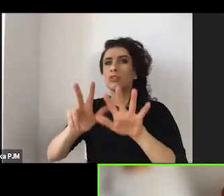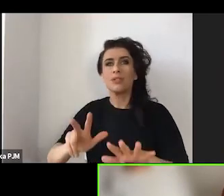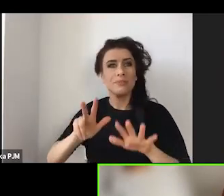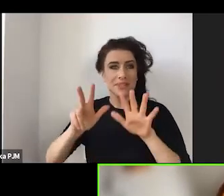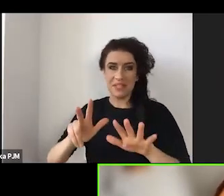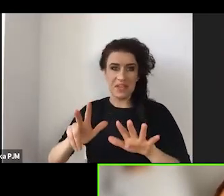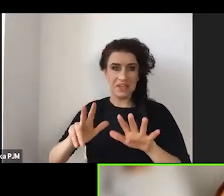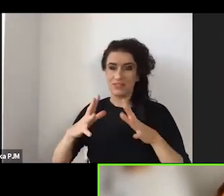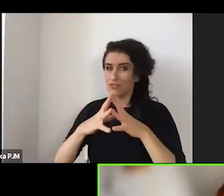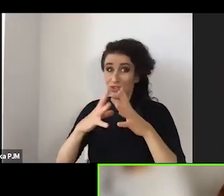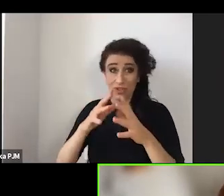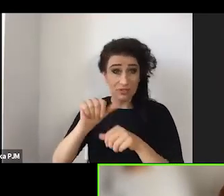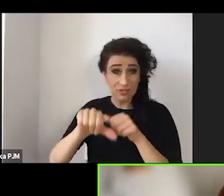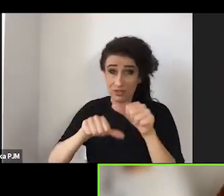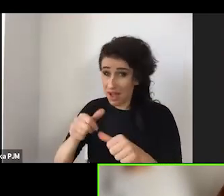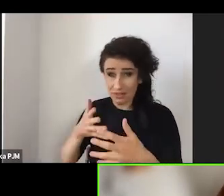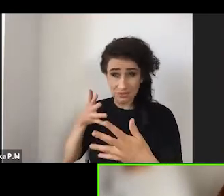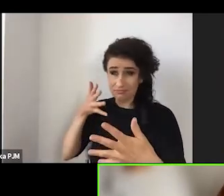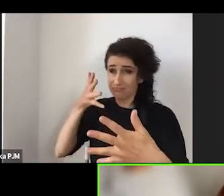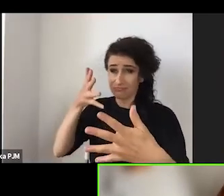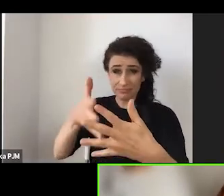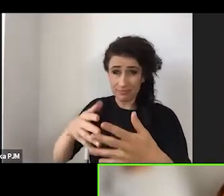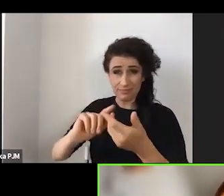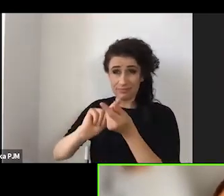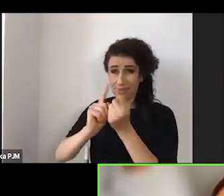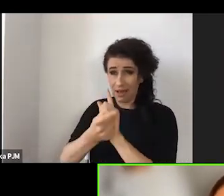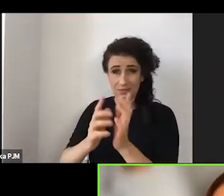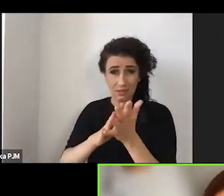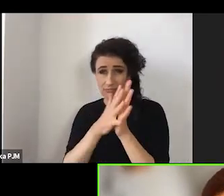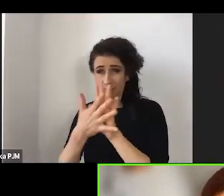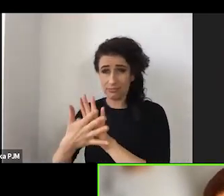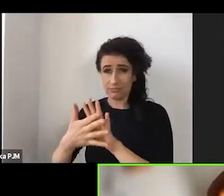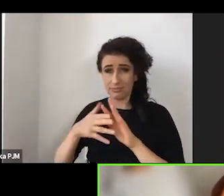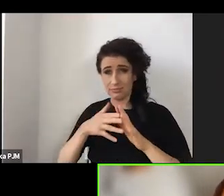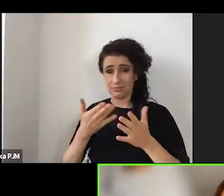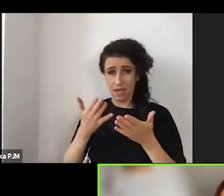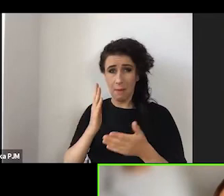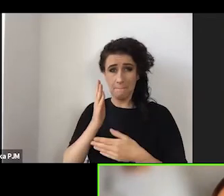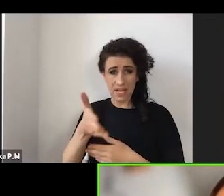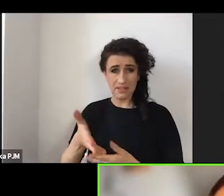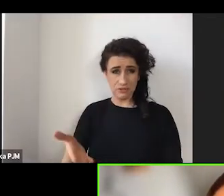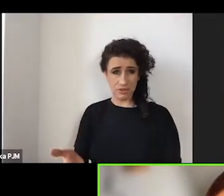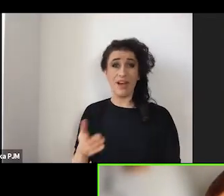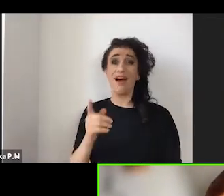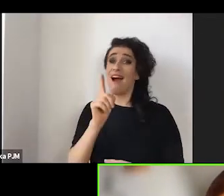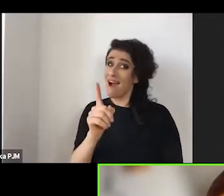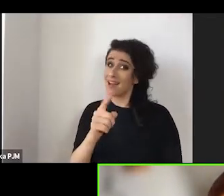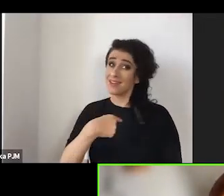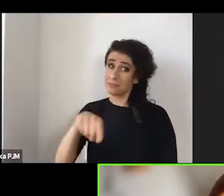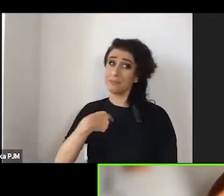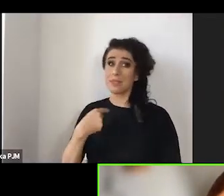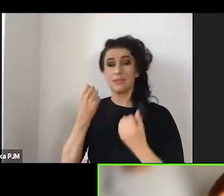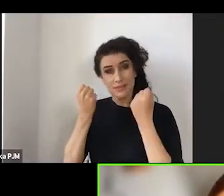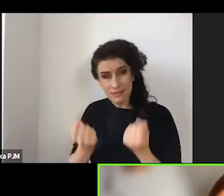indicators. Like how many people is now being prosecuted, how many women are being